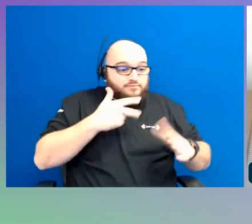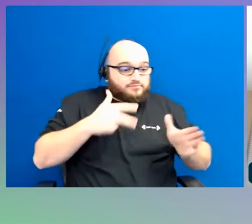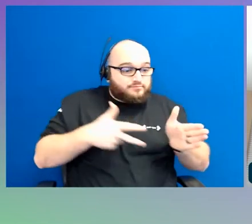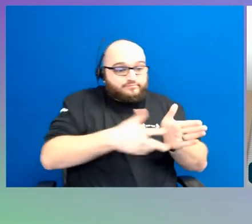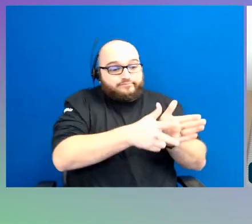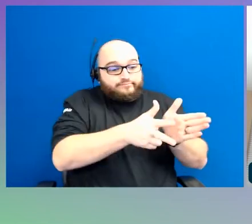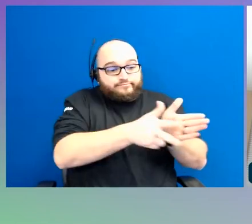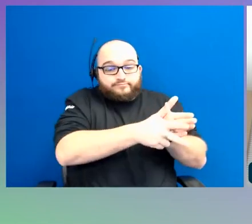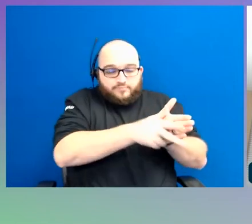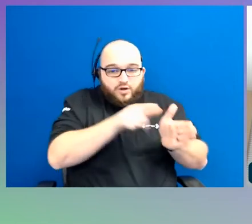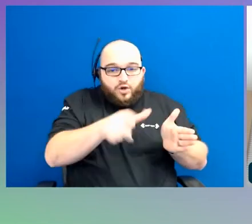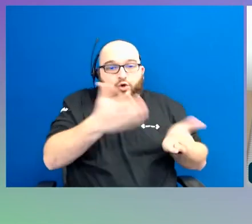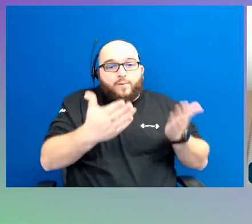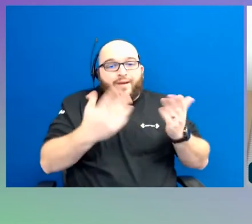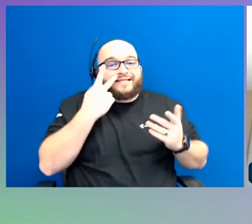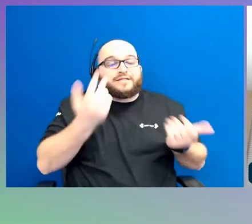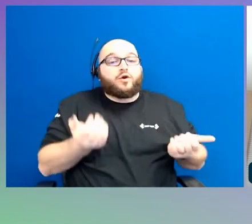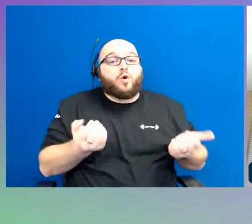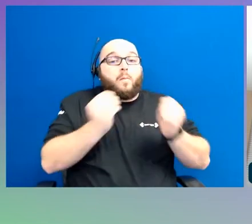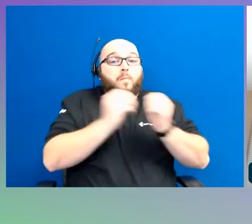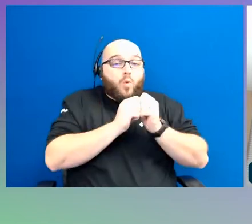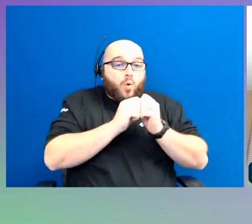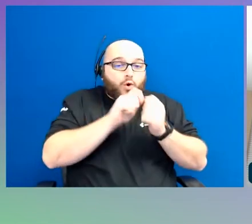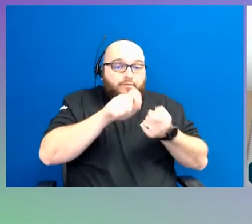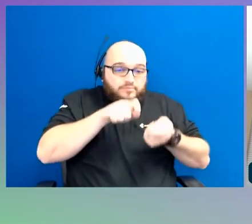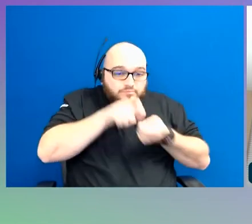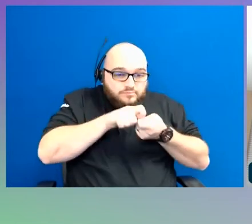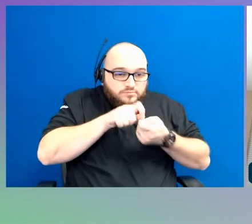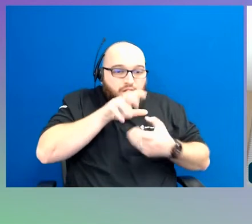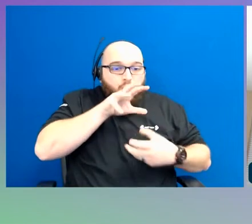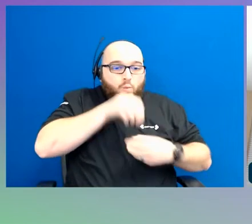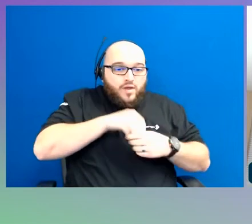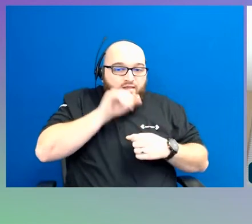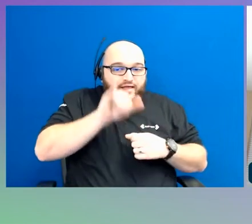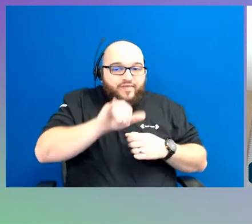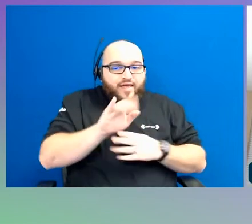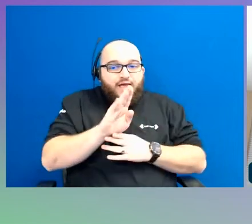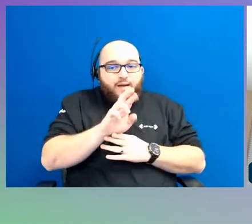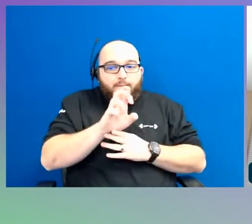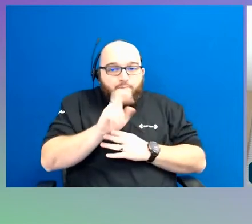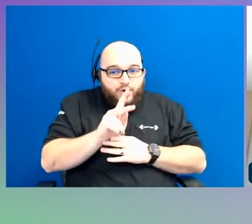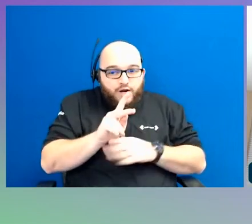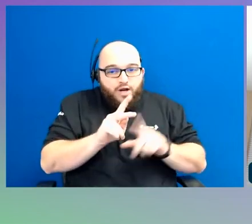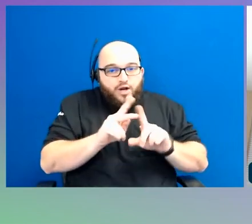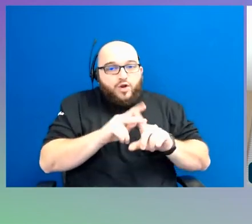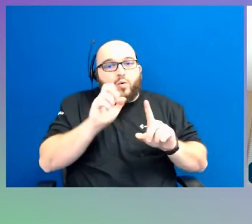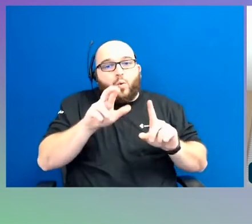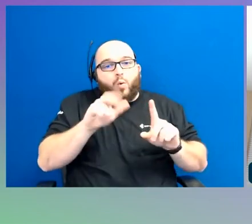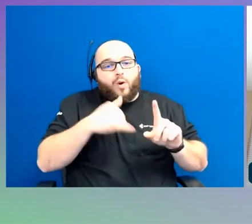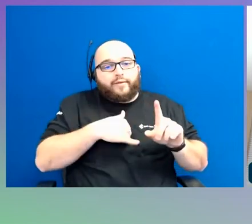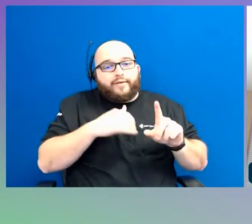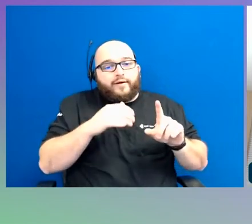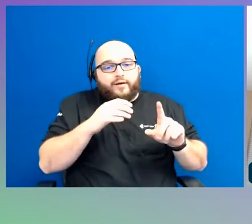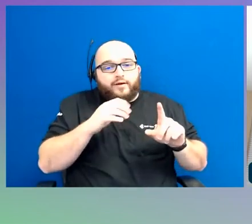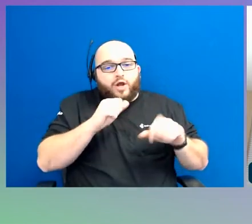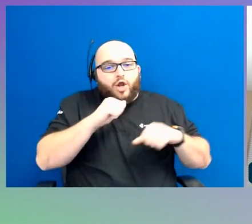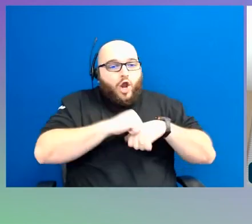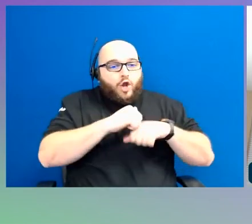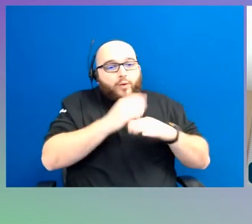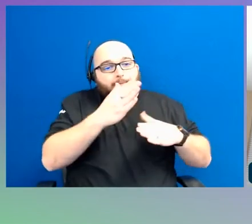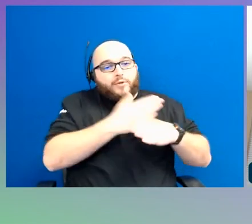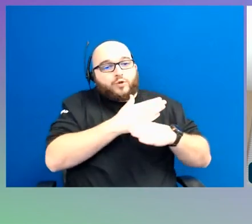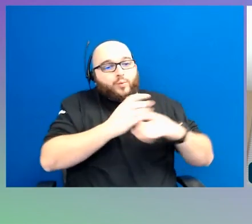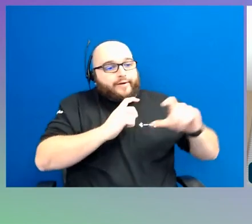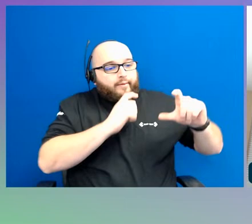You would see more details in that brick or in the mud between the bricks. That's really cool. Thank